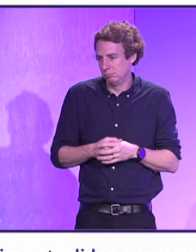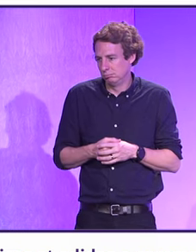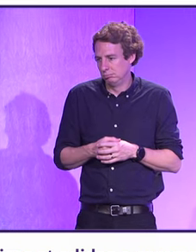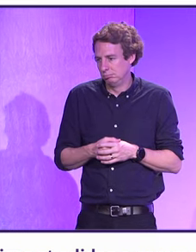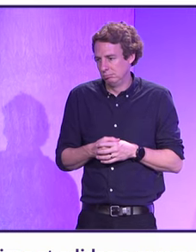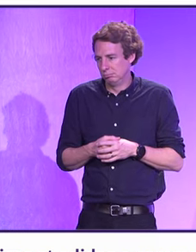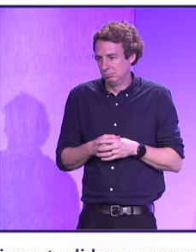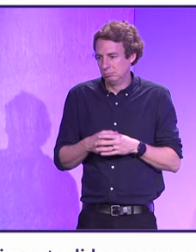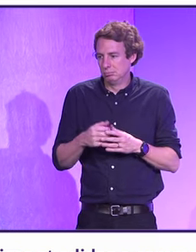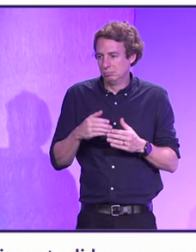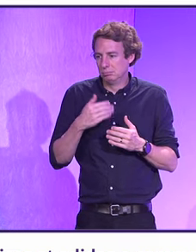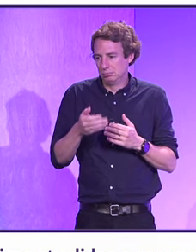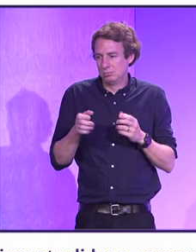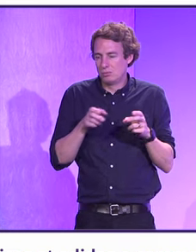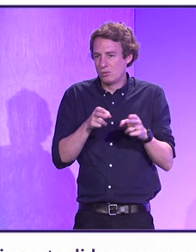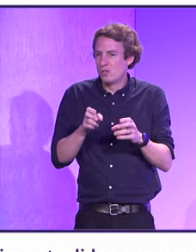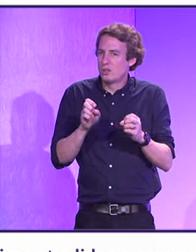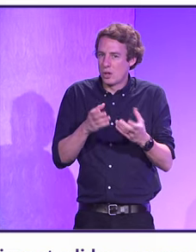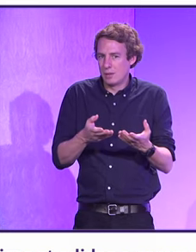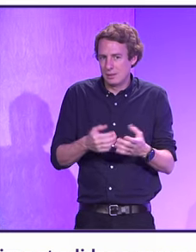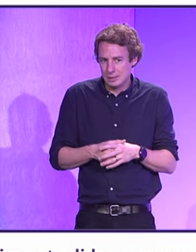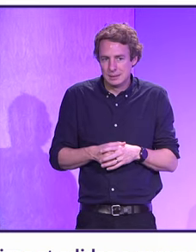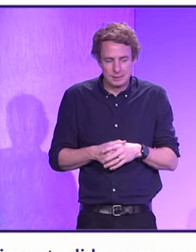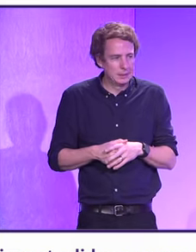that, I mean, we also found like multiple reasons for that.